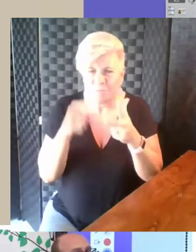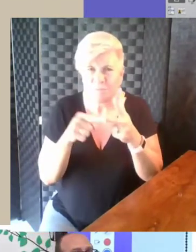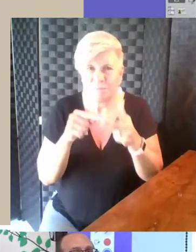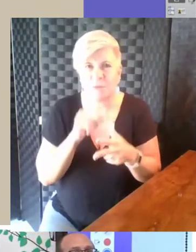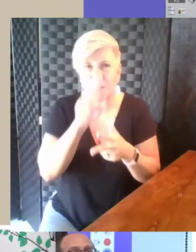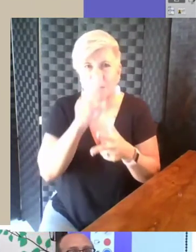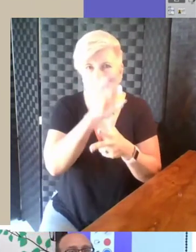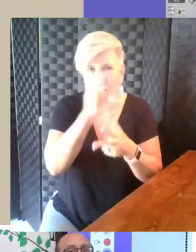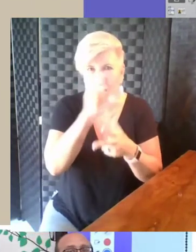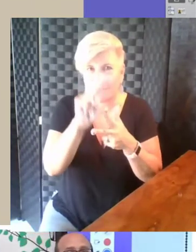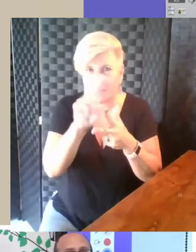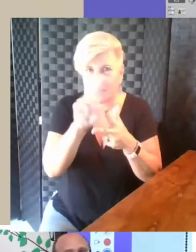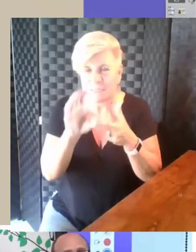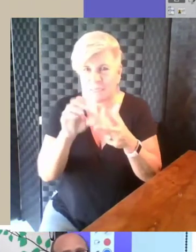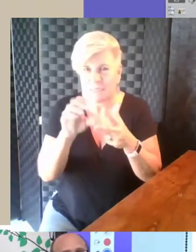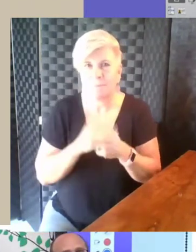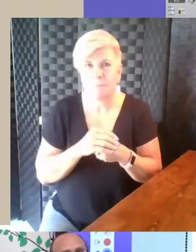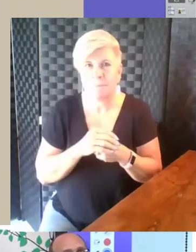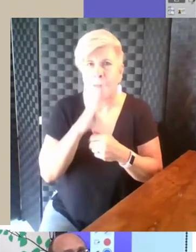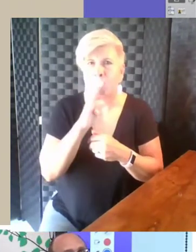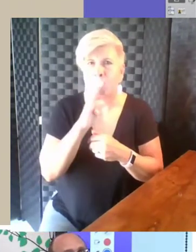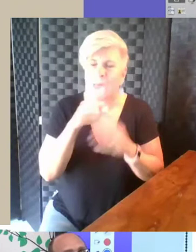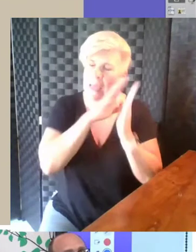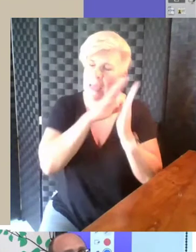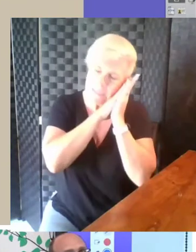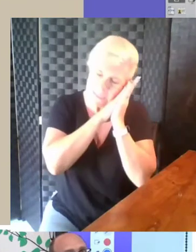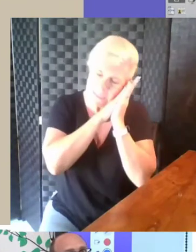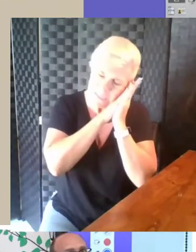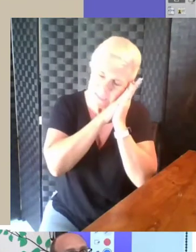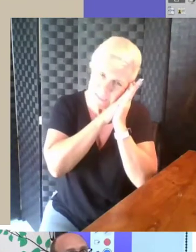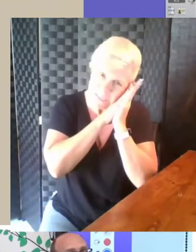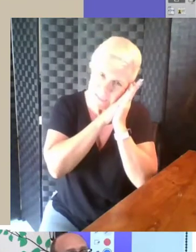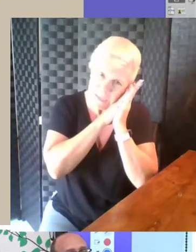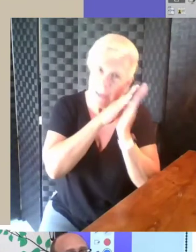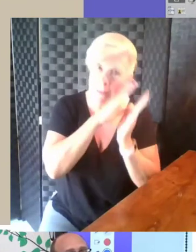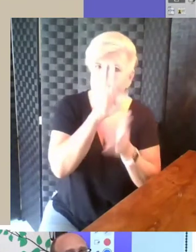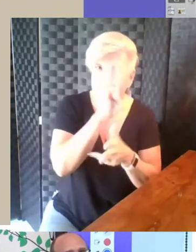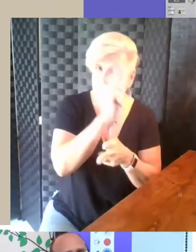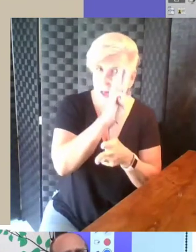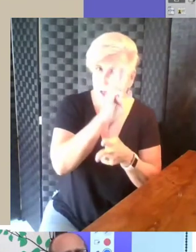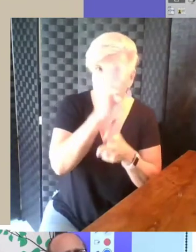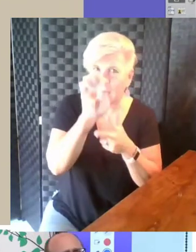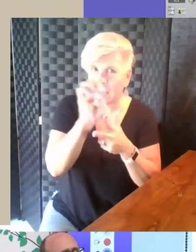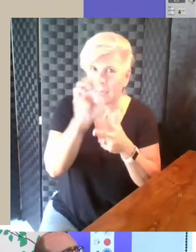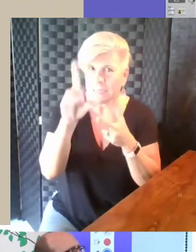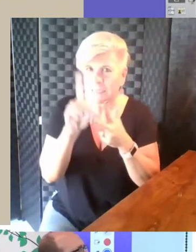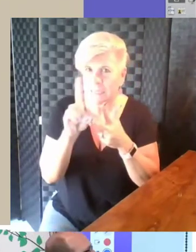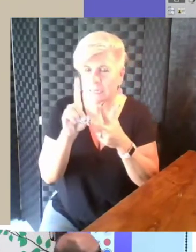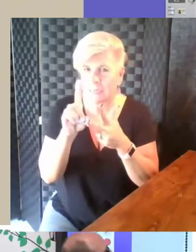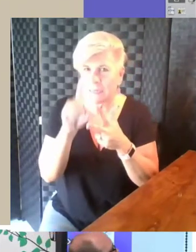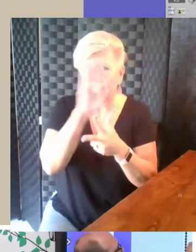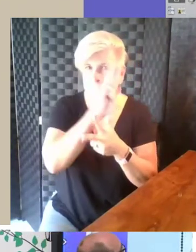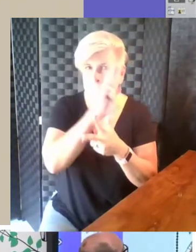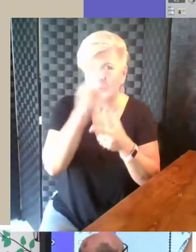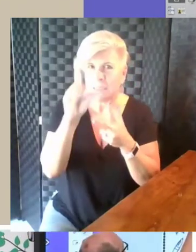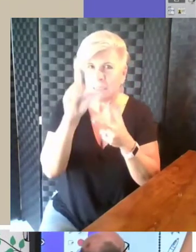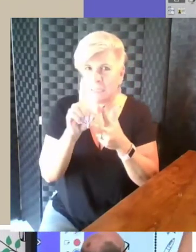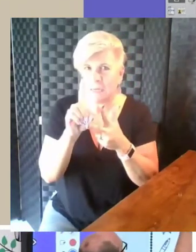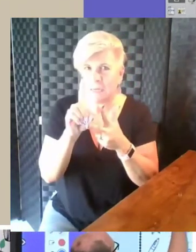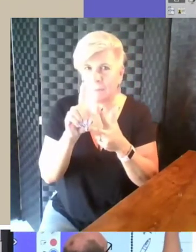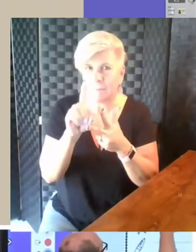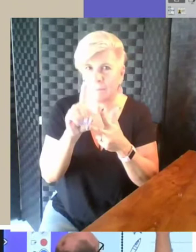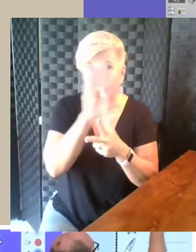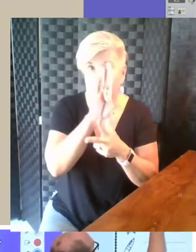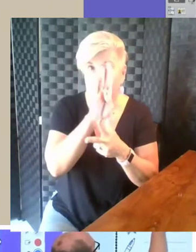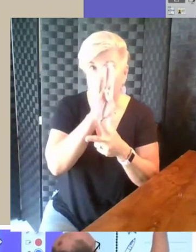So the first one's easy. It's bed. I hear b and duh. Sometimes kids mix those up when they write them. So make sure yours